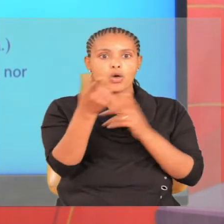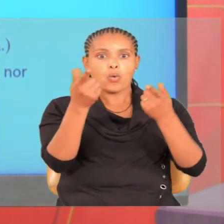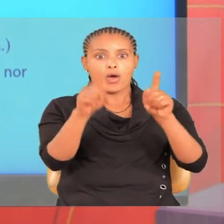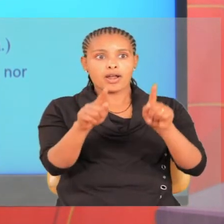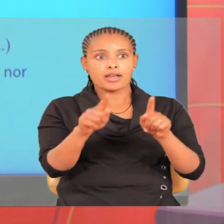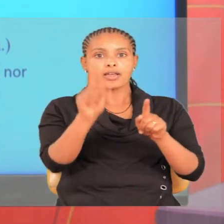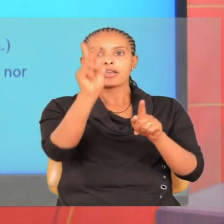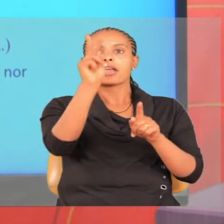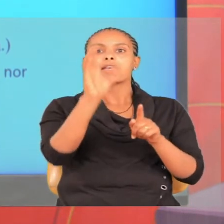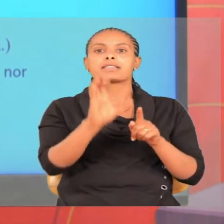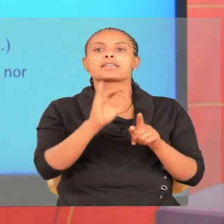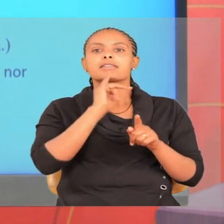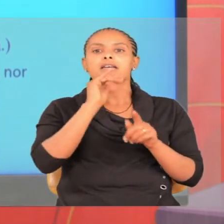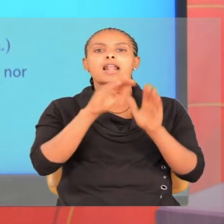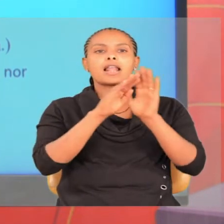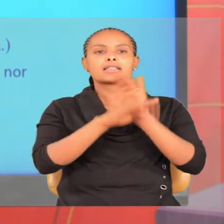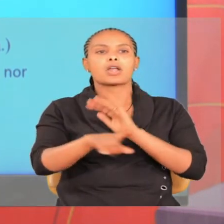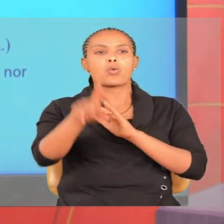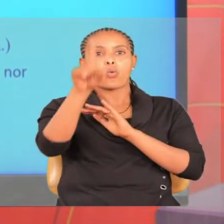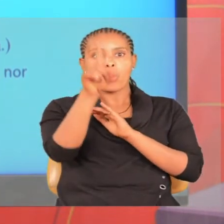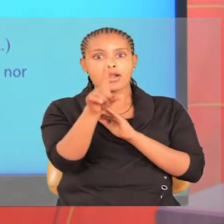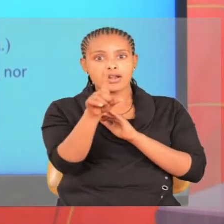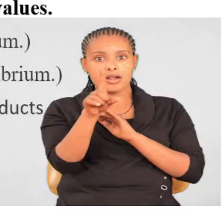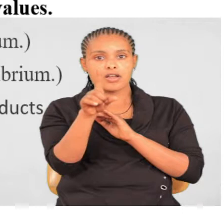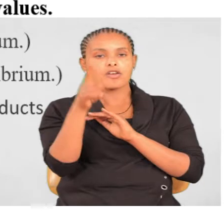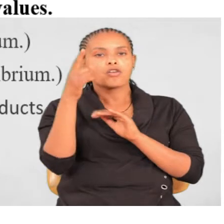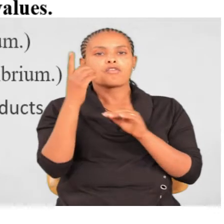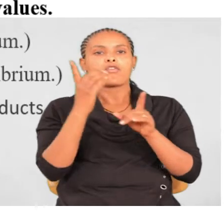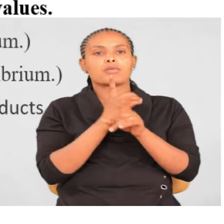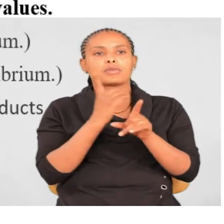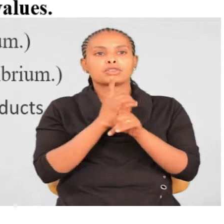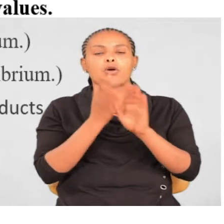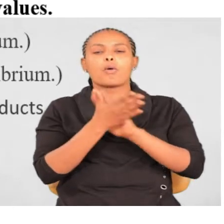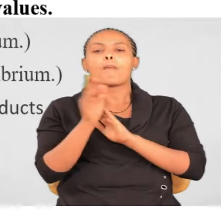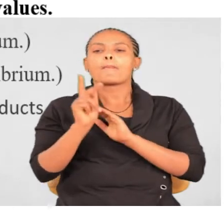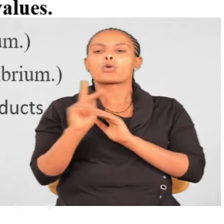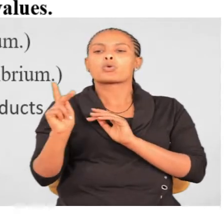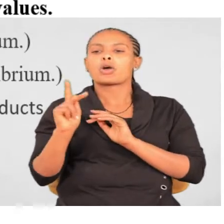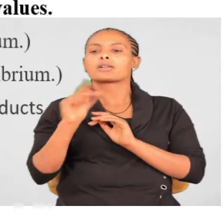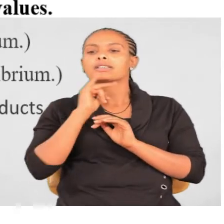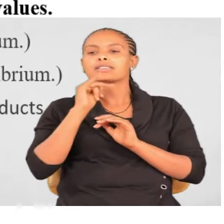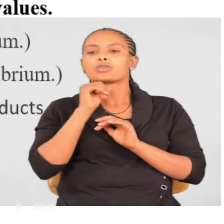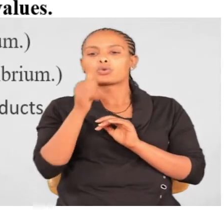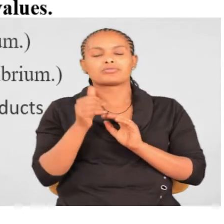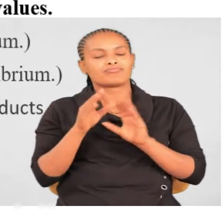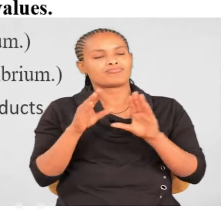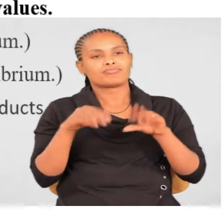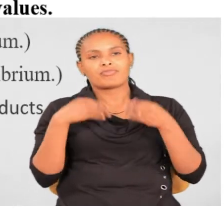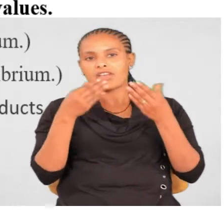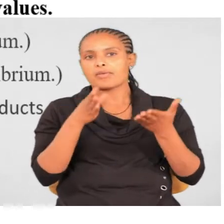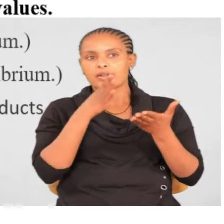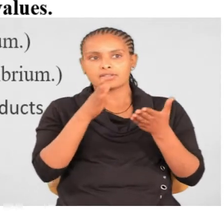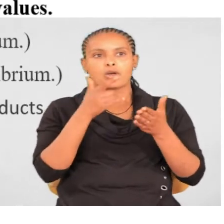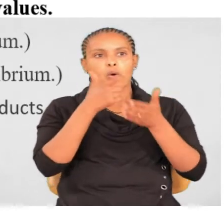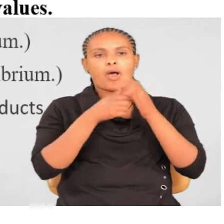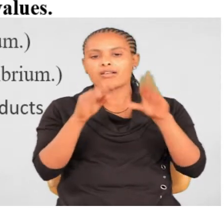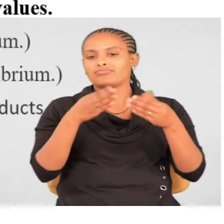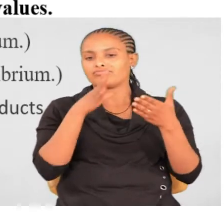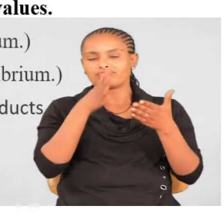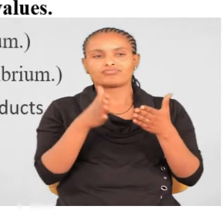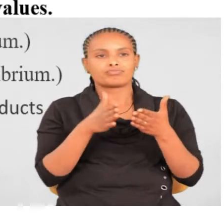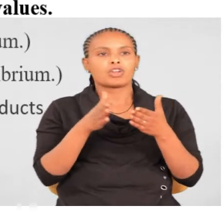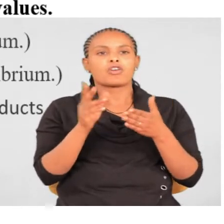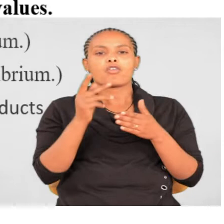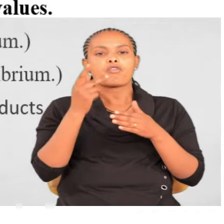when Kc is less than 1, formation of product is not favored. What is favored? Formation